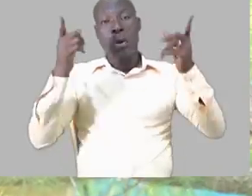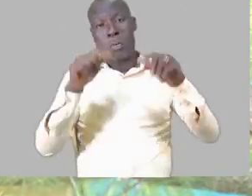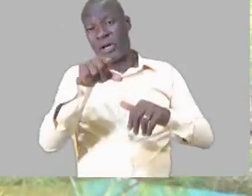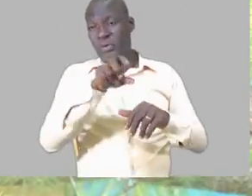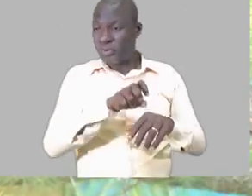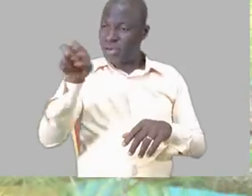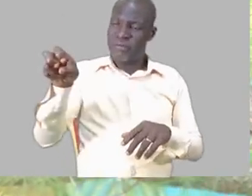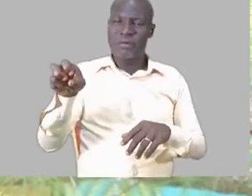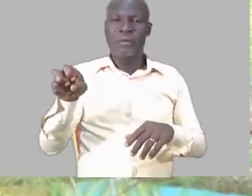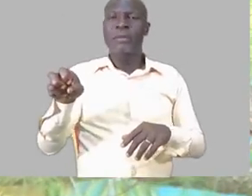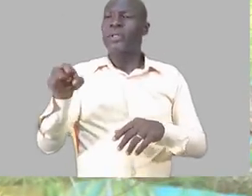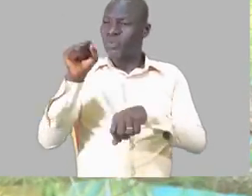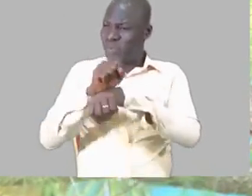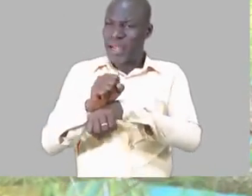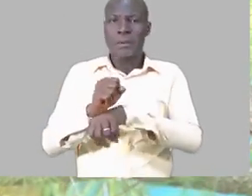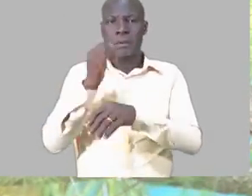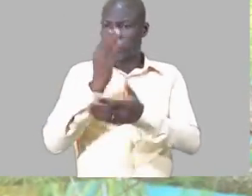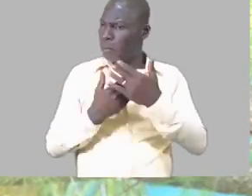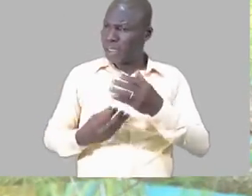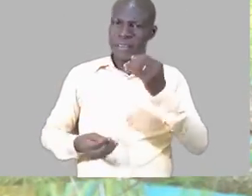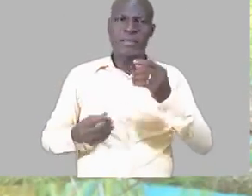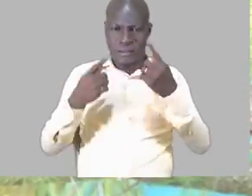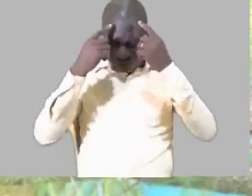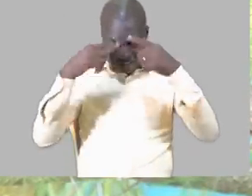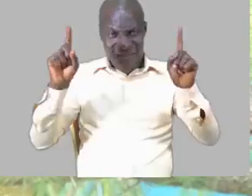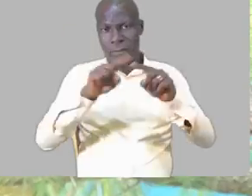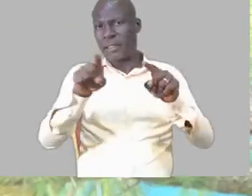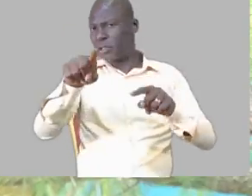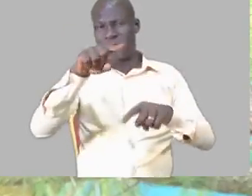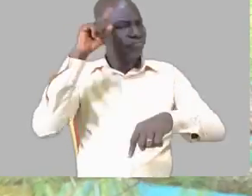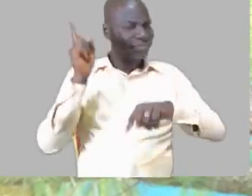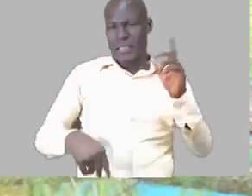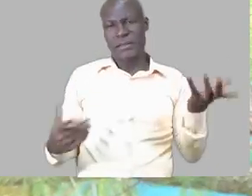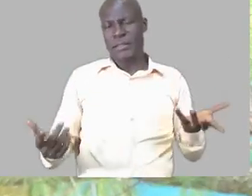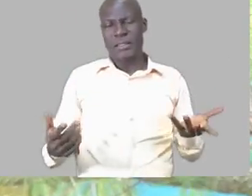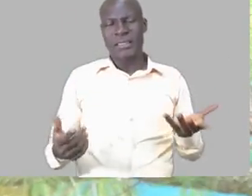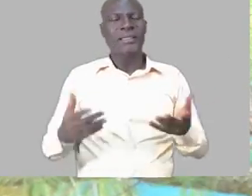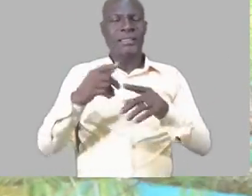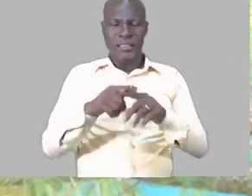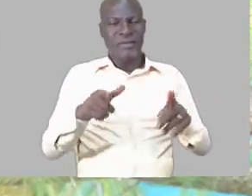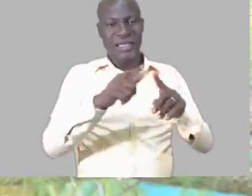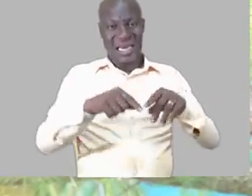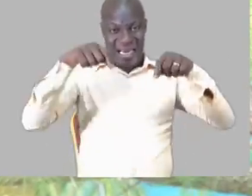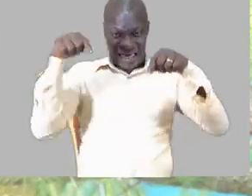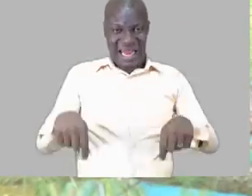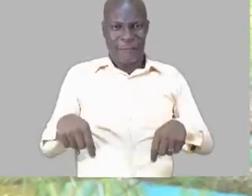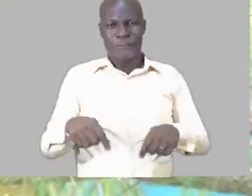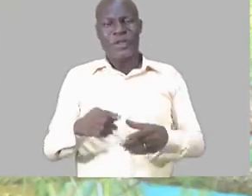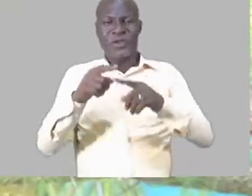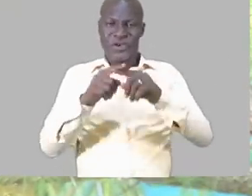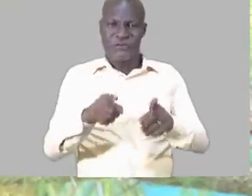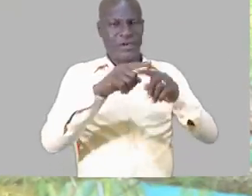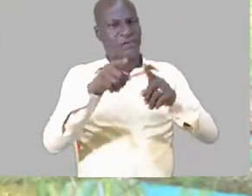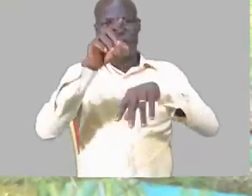eyofun enti hweye e wasetrem na ne asori aba no enka no kora emfa nkyere